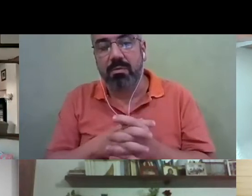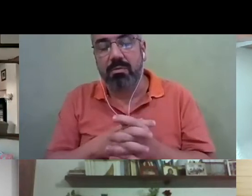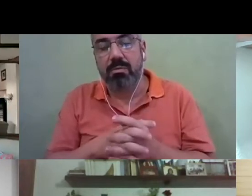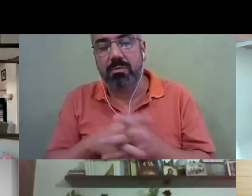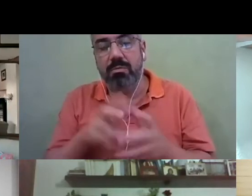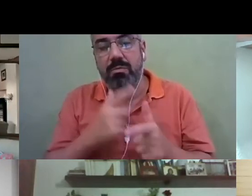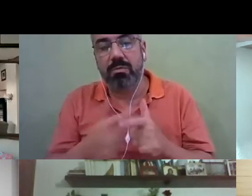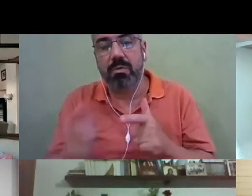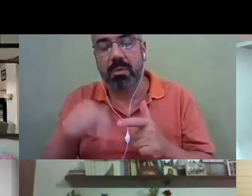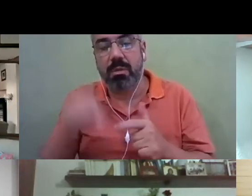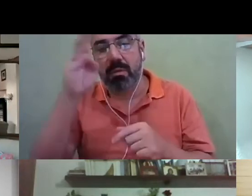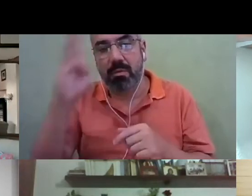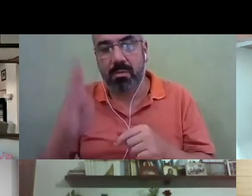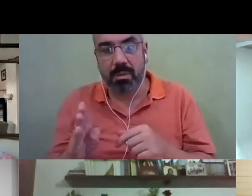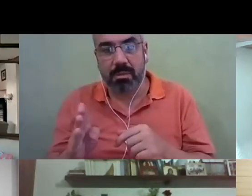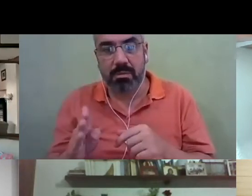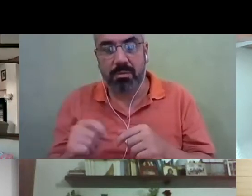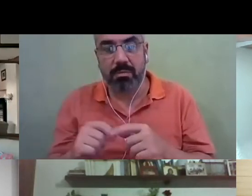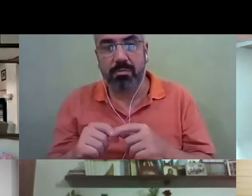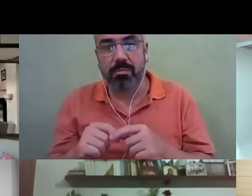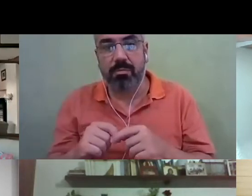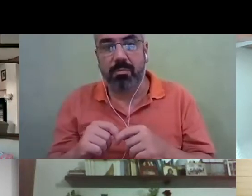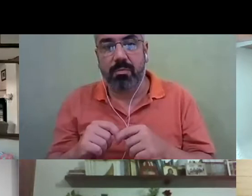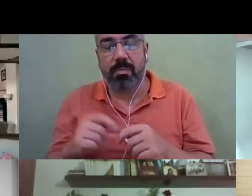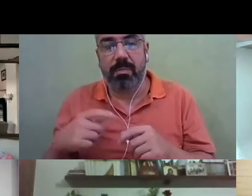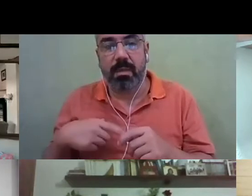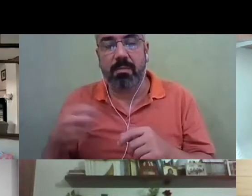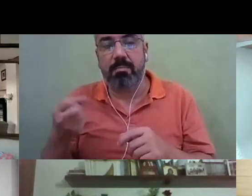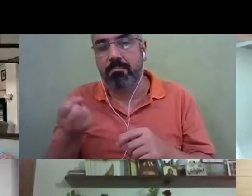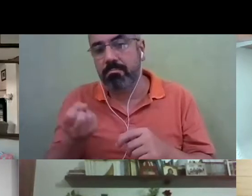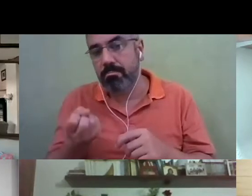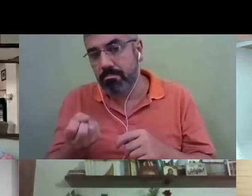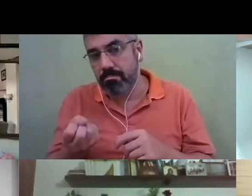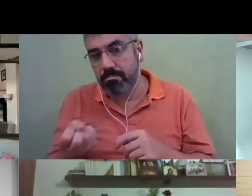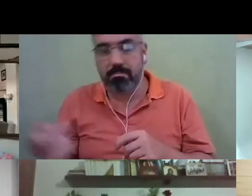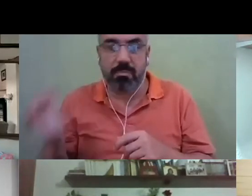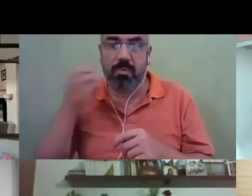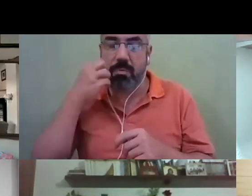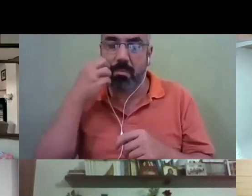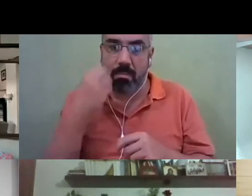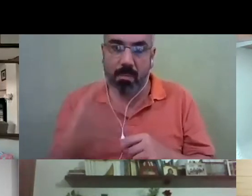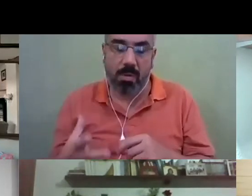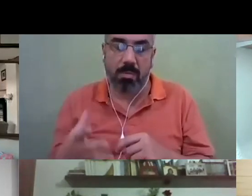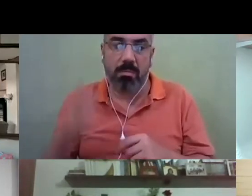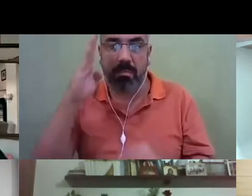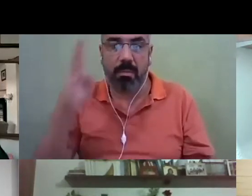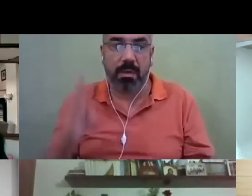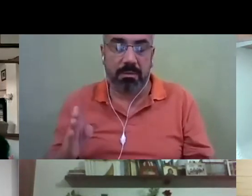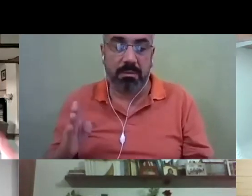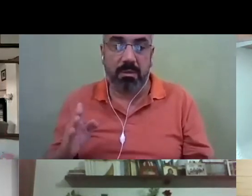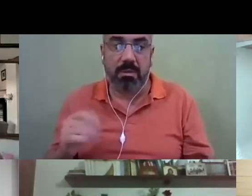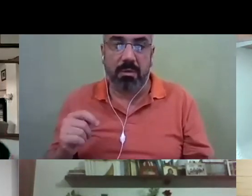in Brazil that produces sometimes very good progressive Bonapartes and other times